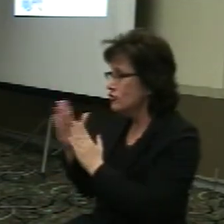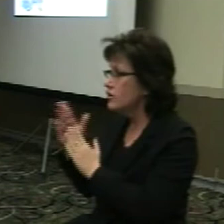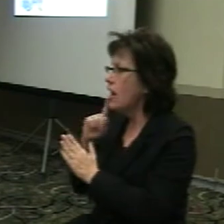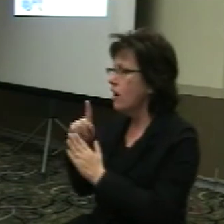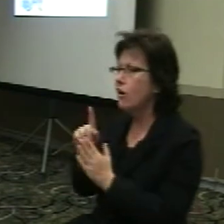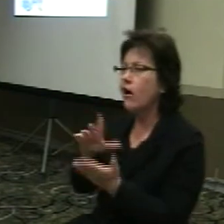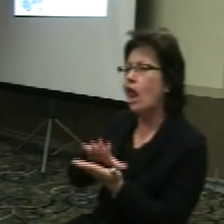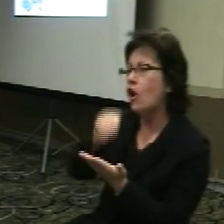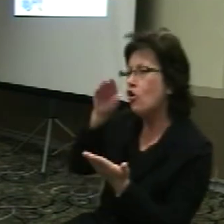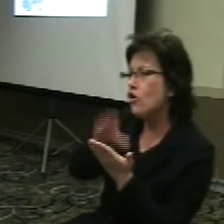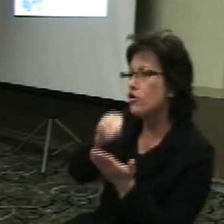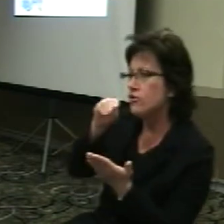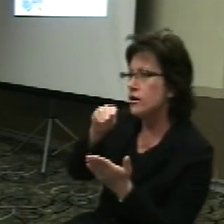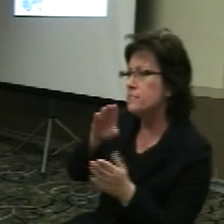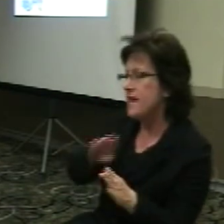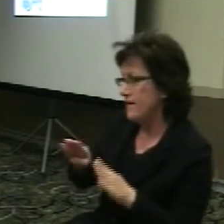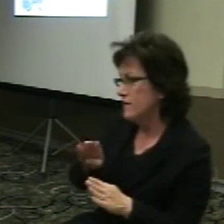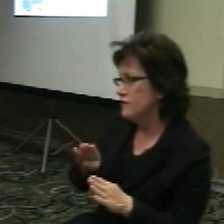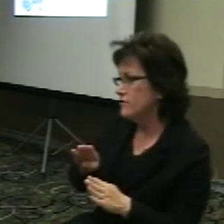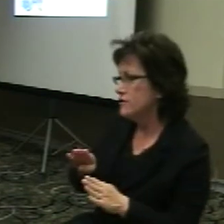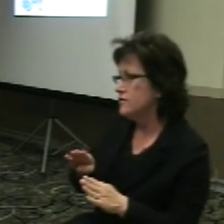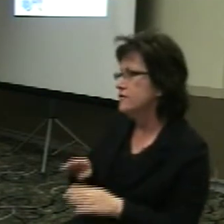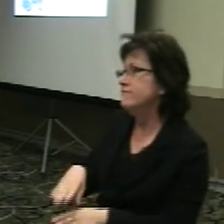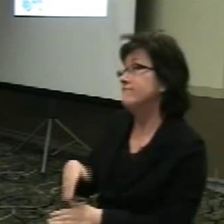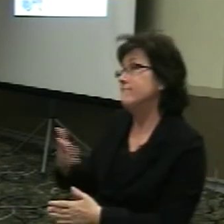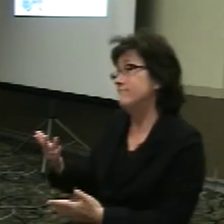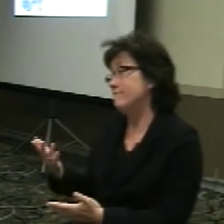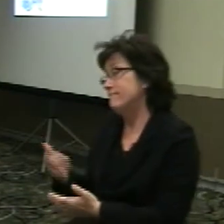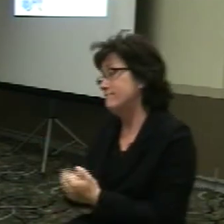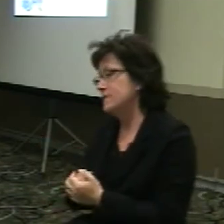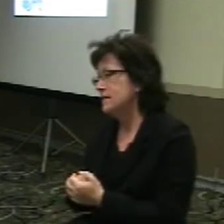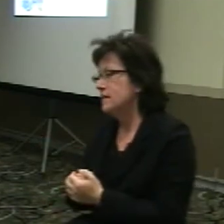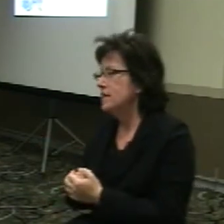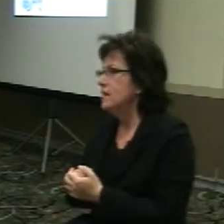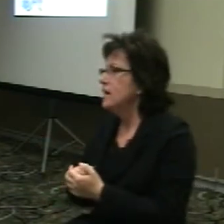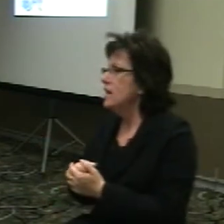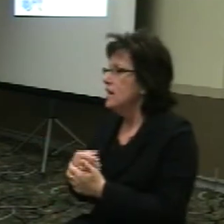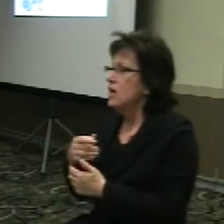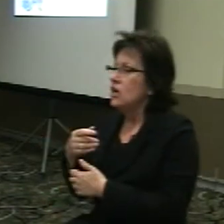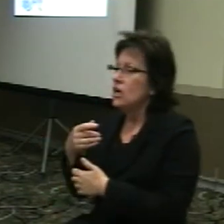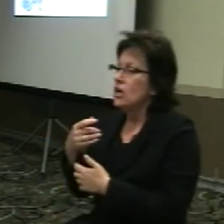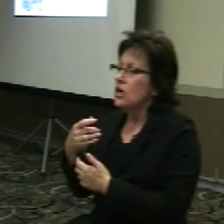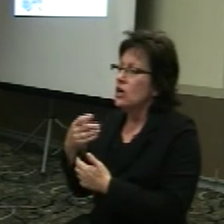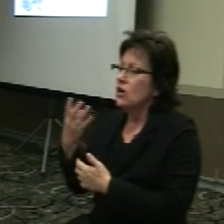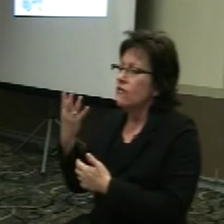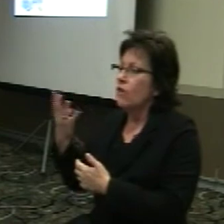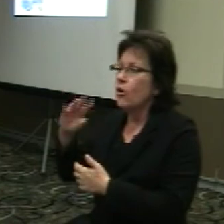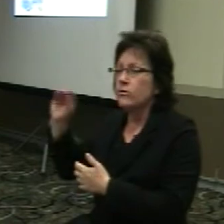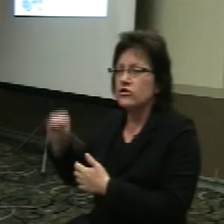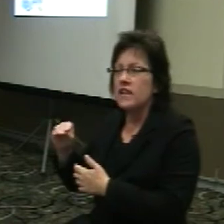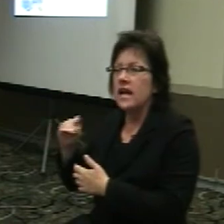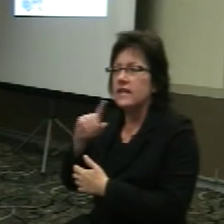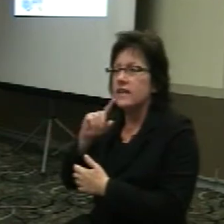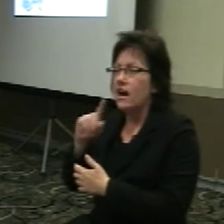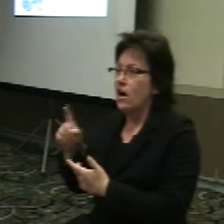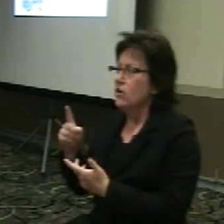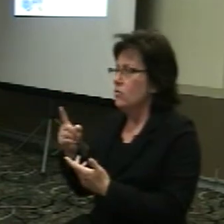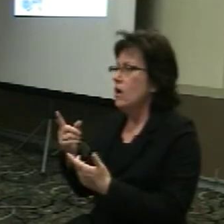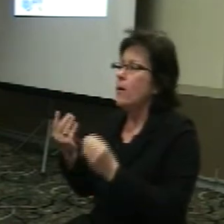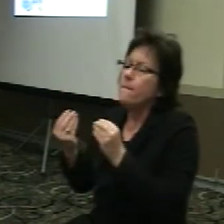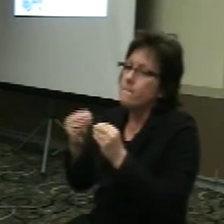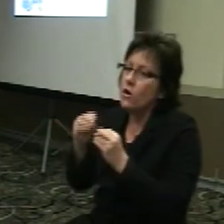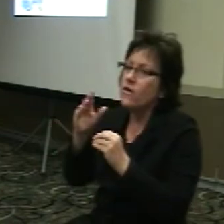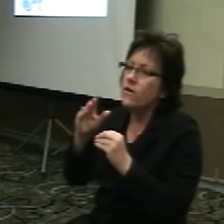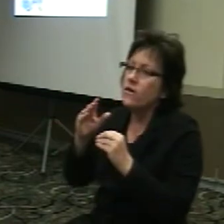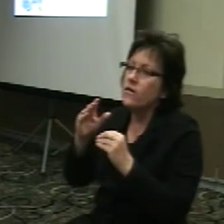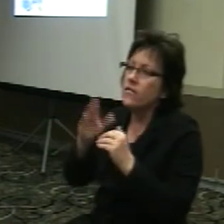leaving about 4% that are syndrome driven. Now, that doesn't mean just 4% of the behaviors are syndrome, but 4%, because some of these are more kids than 4%